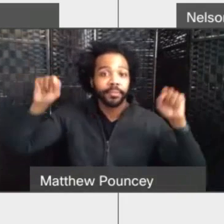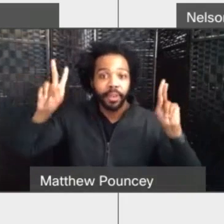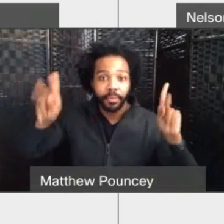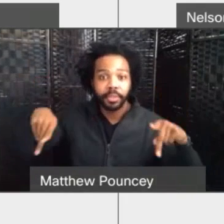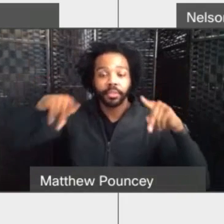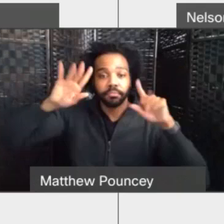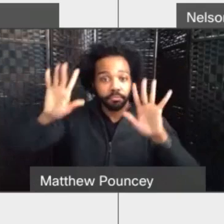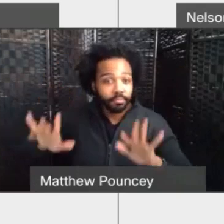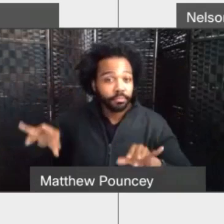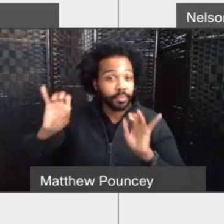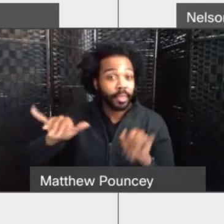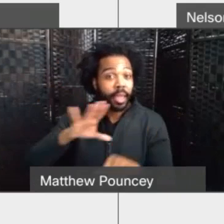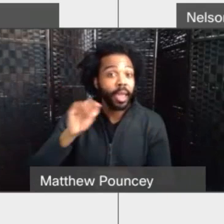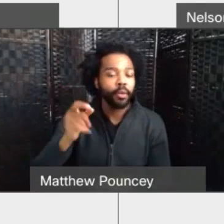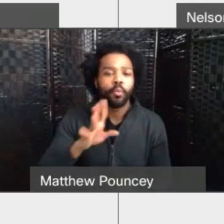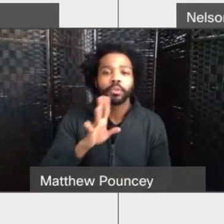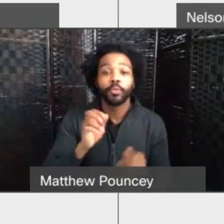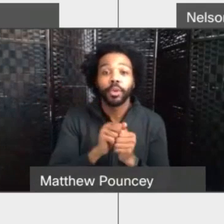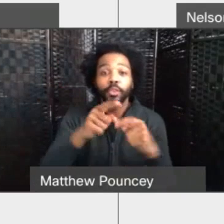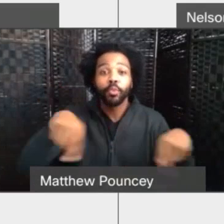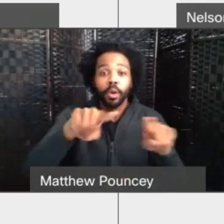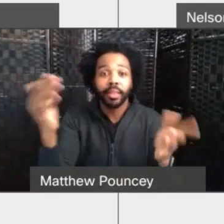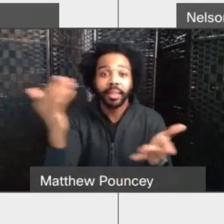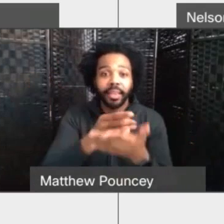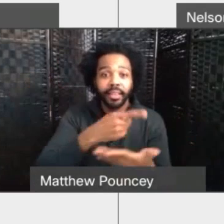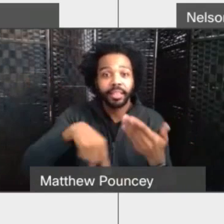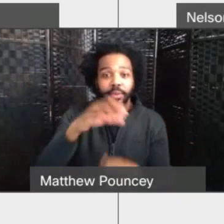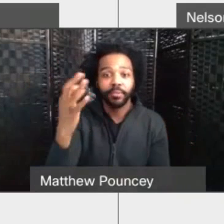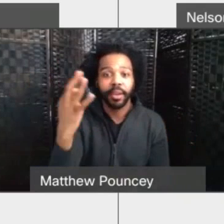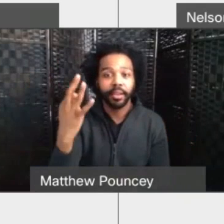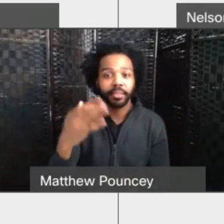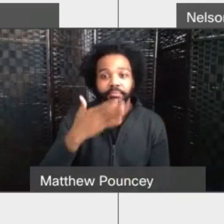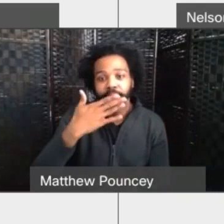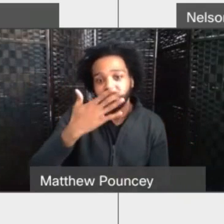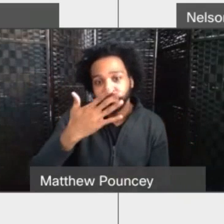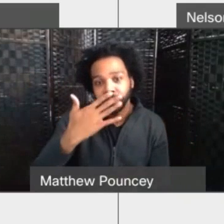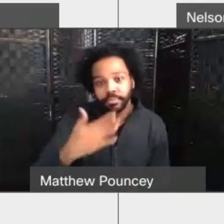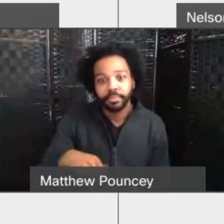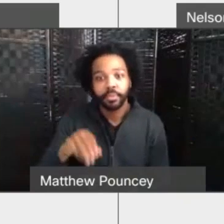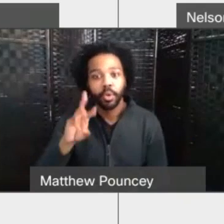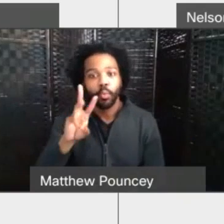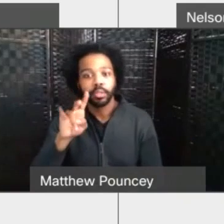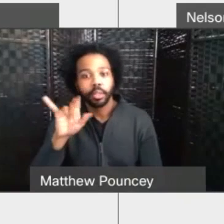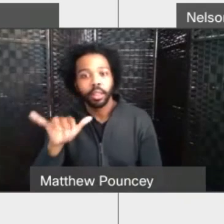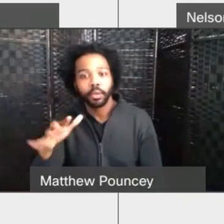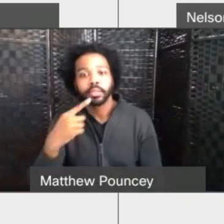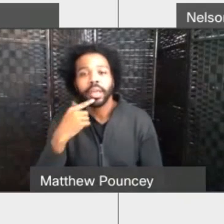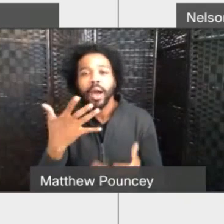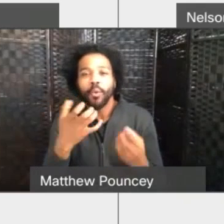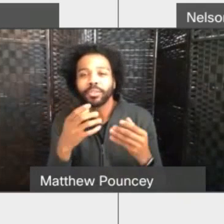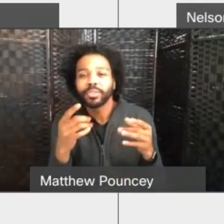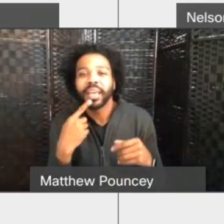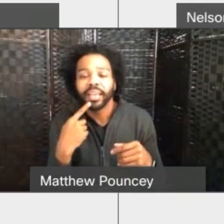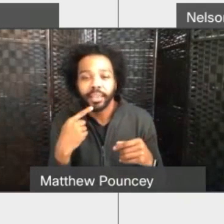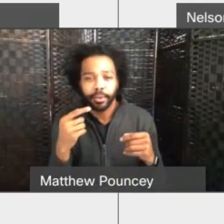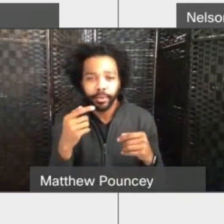And we will be talking to everyone next Friday. Thank you very much. Can I just say, earlier today